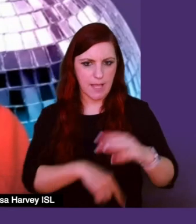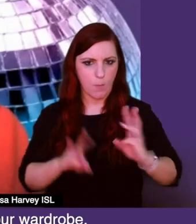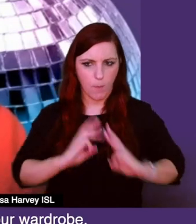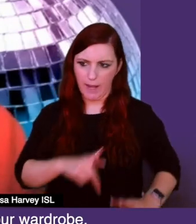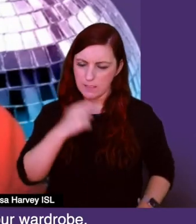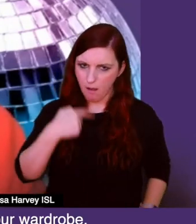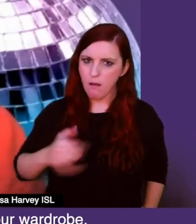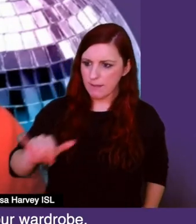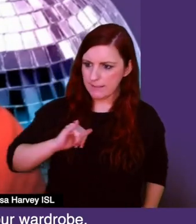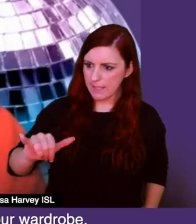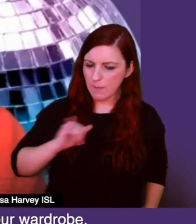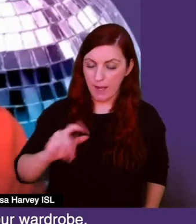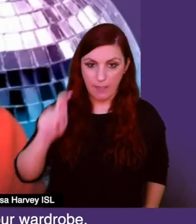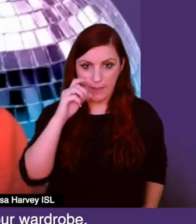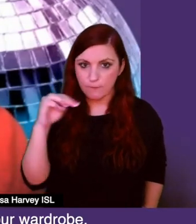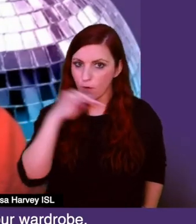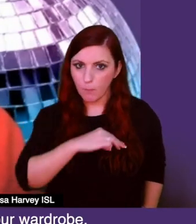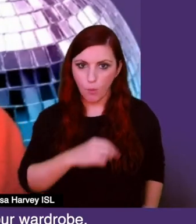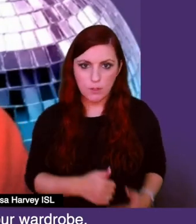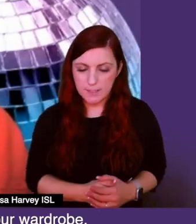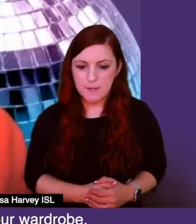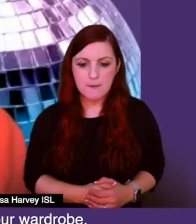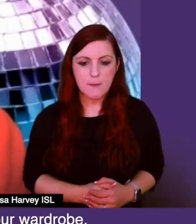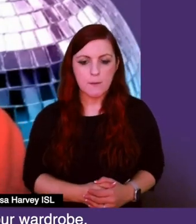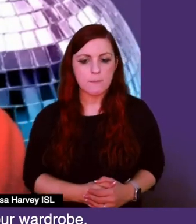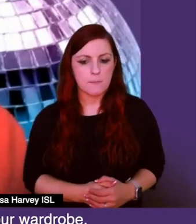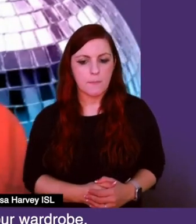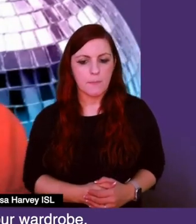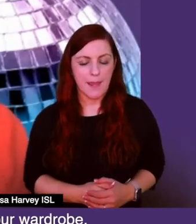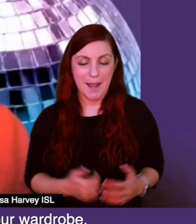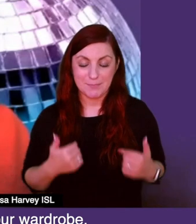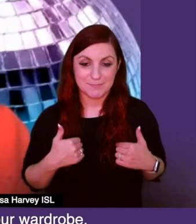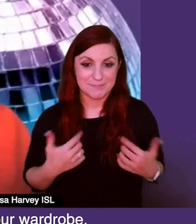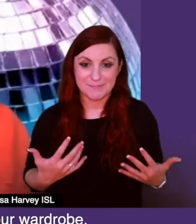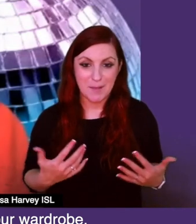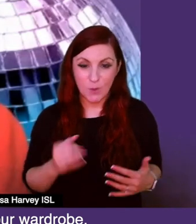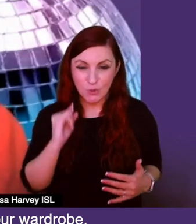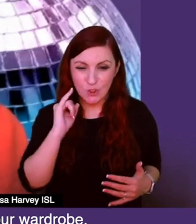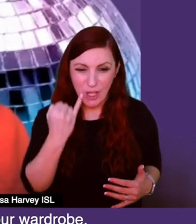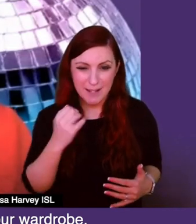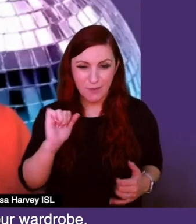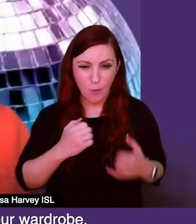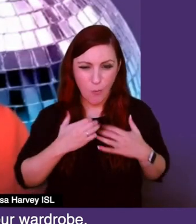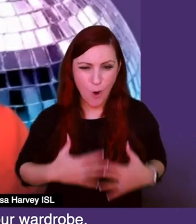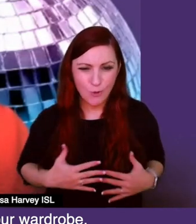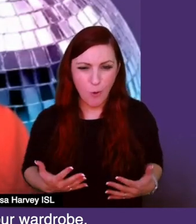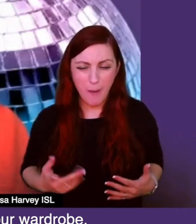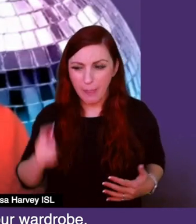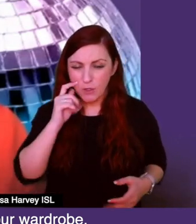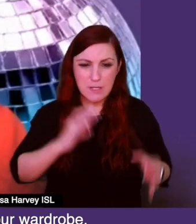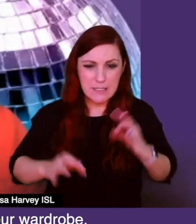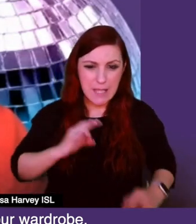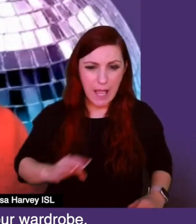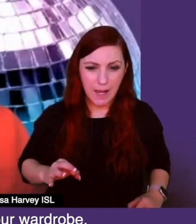women can relate, which I think is so important. And I absolutely envy your wardrobe. I think your style